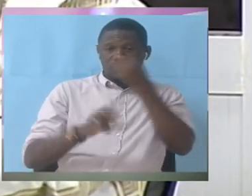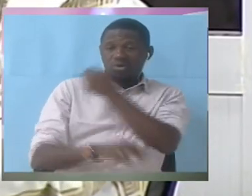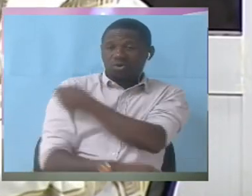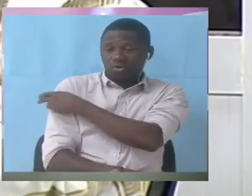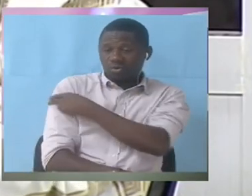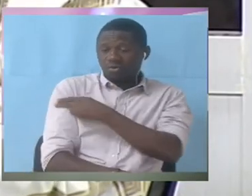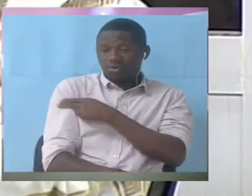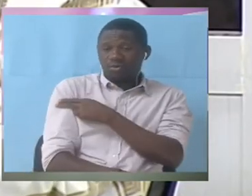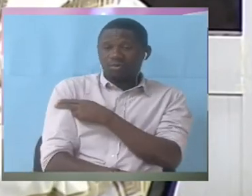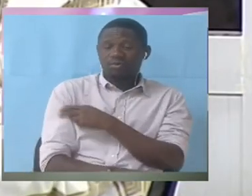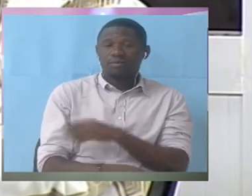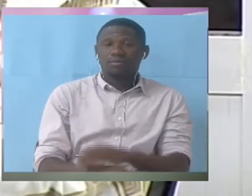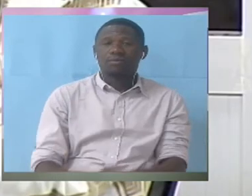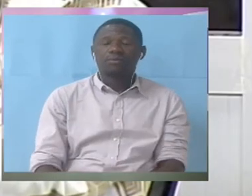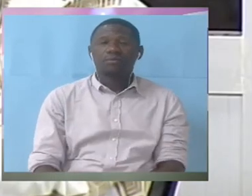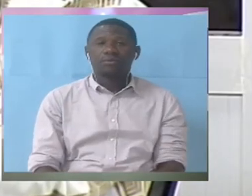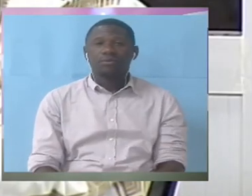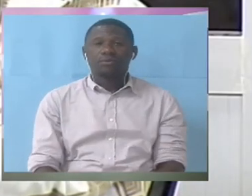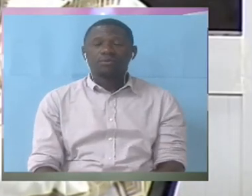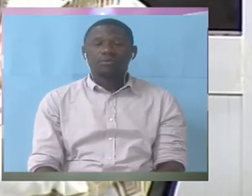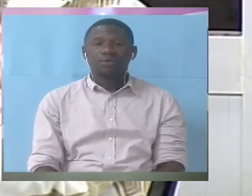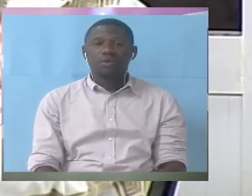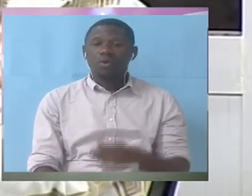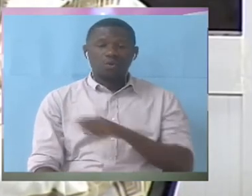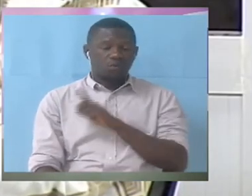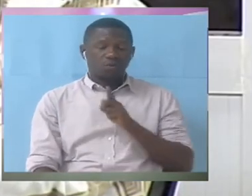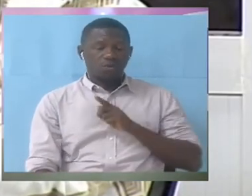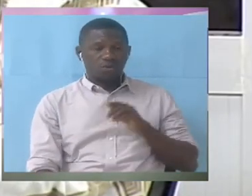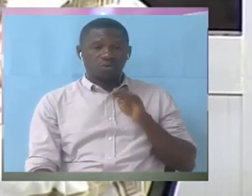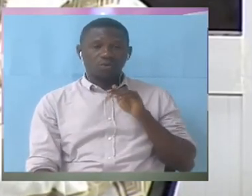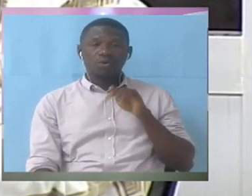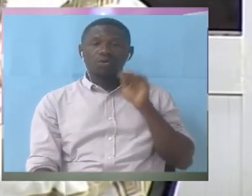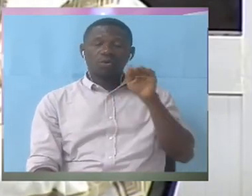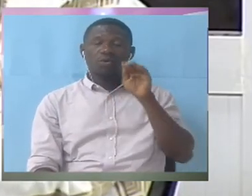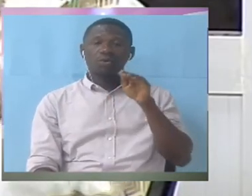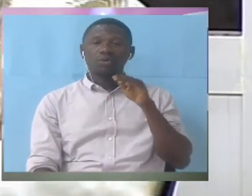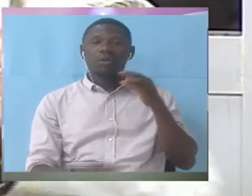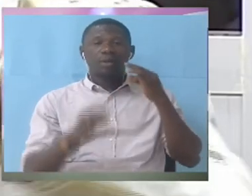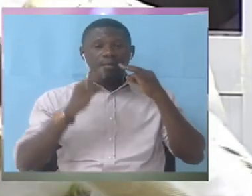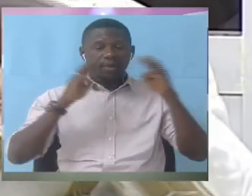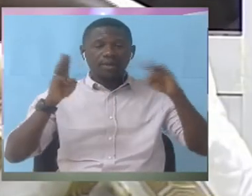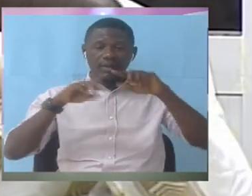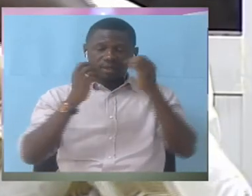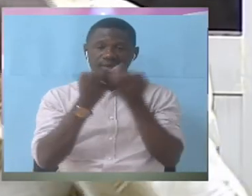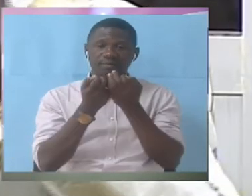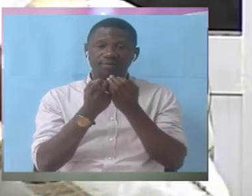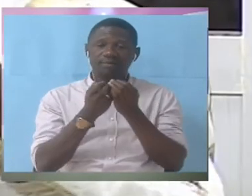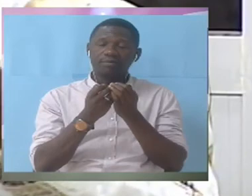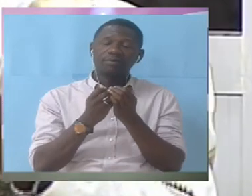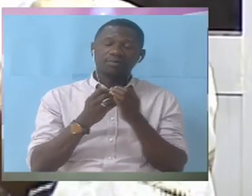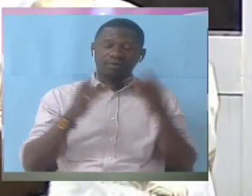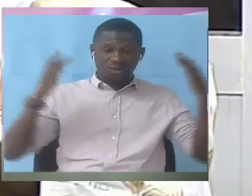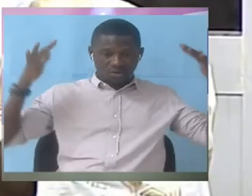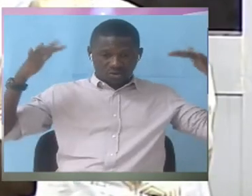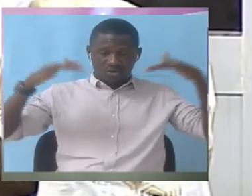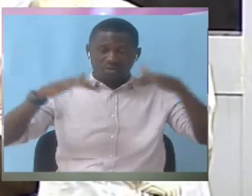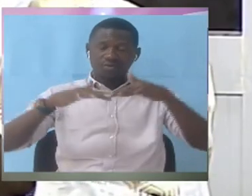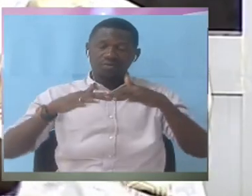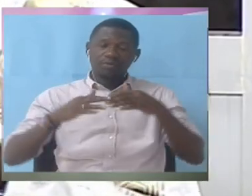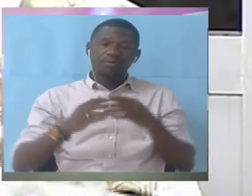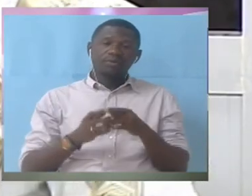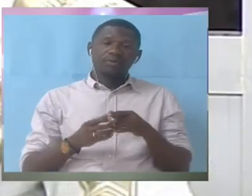the media team for a press conference. The team that goes along with